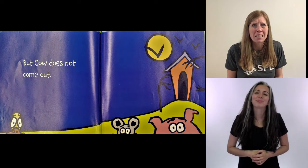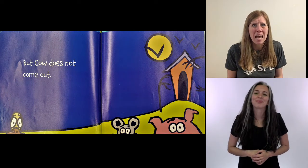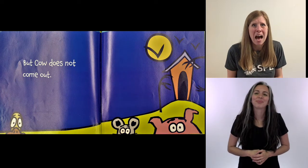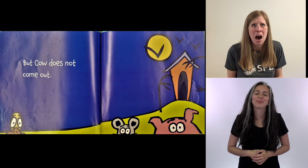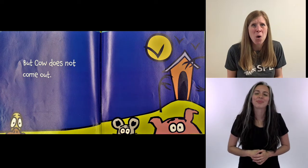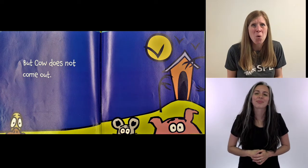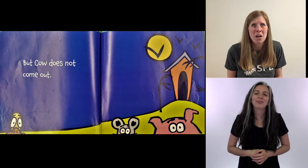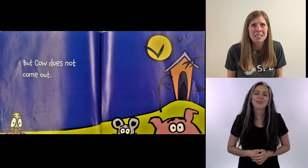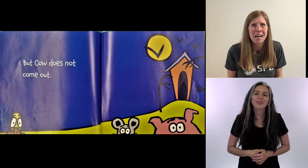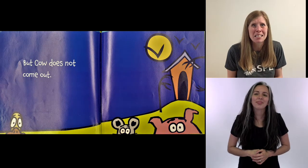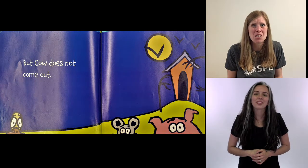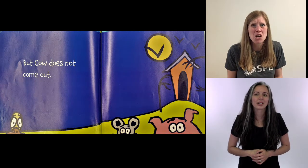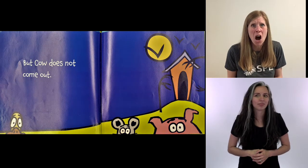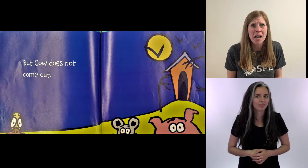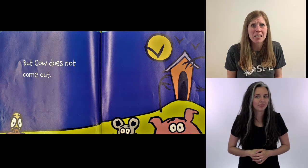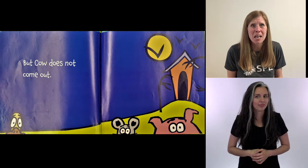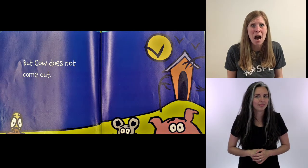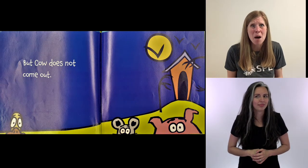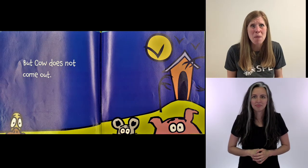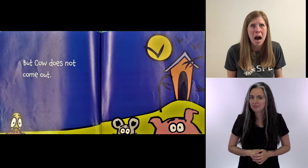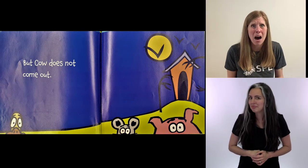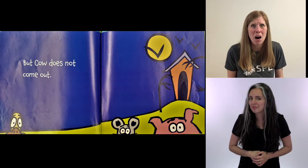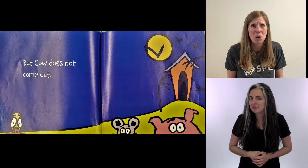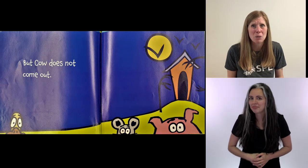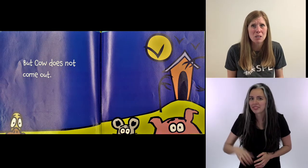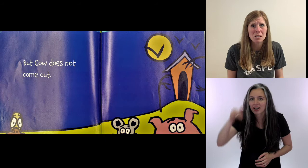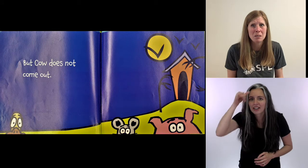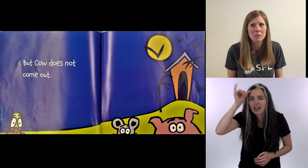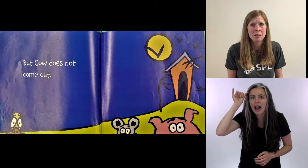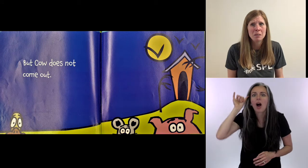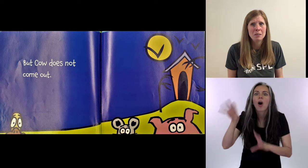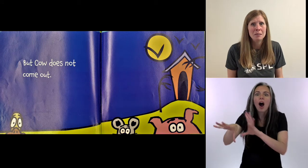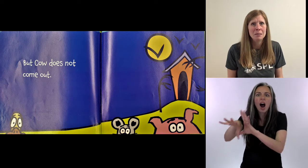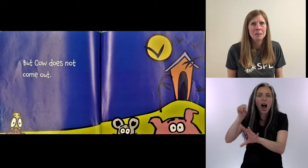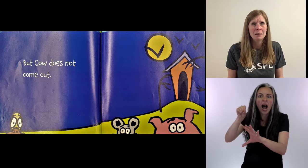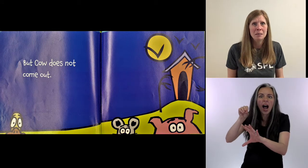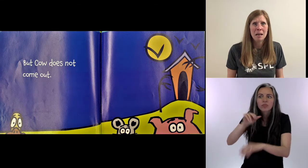But Cow does not come out.